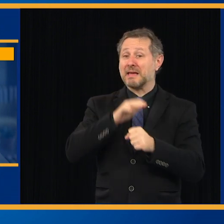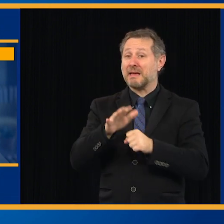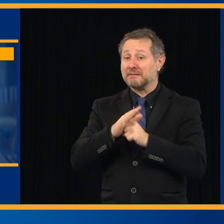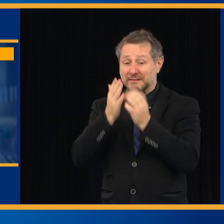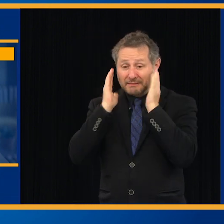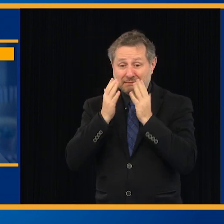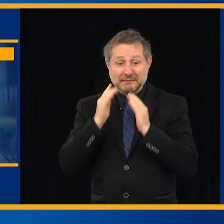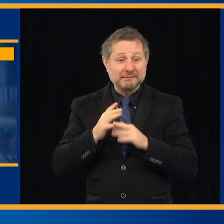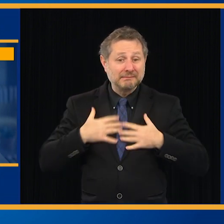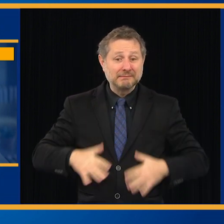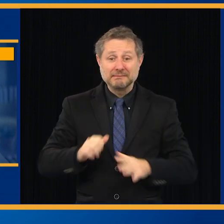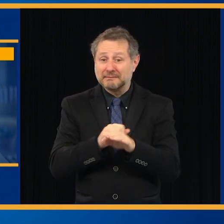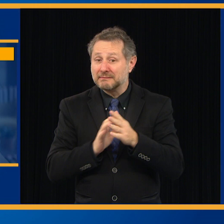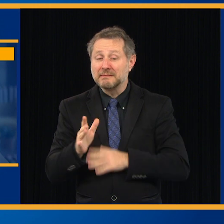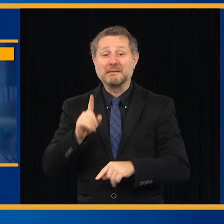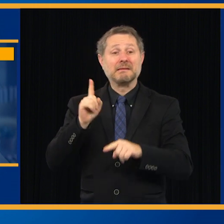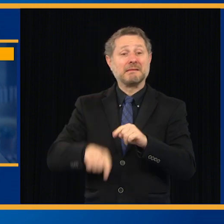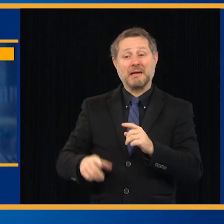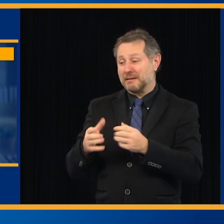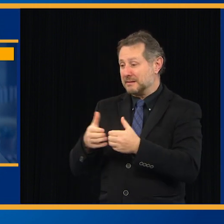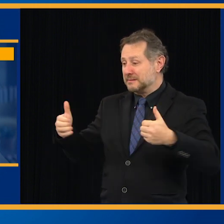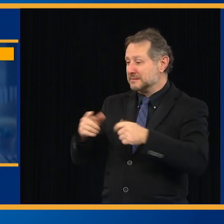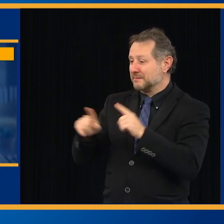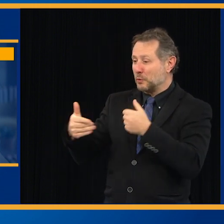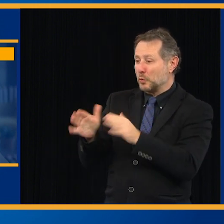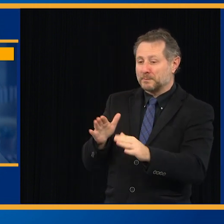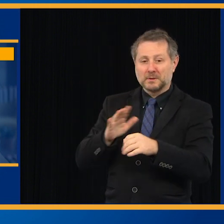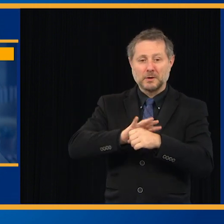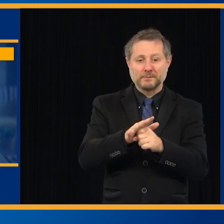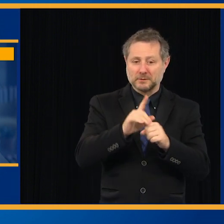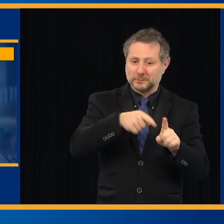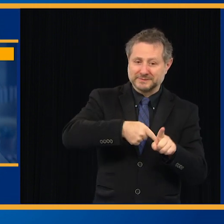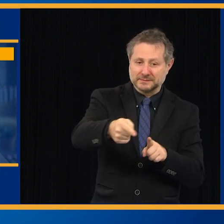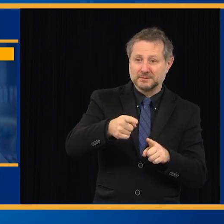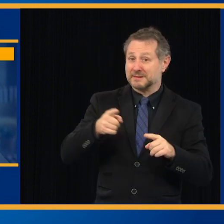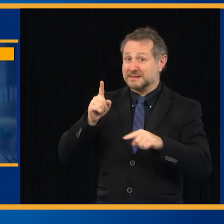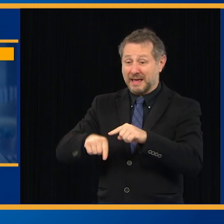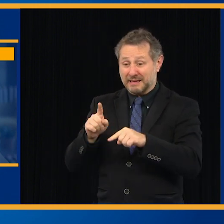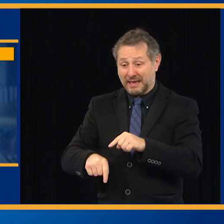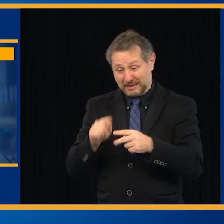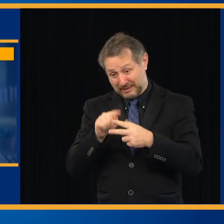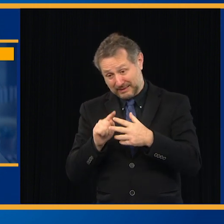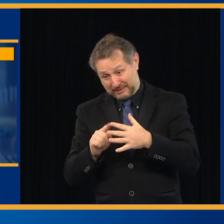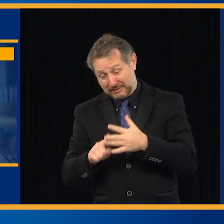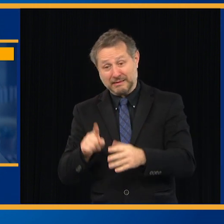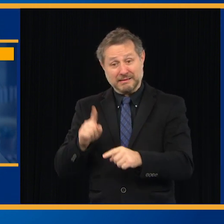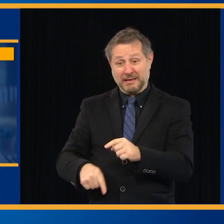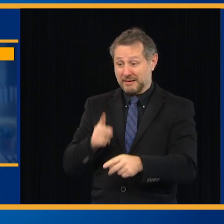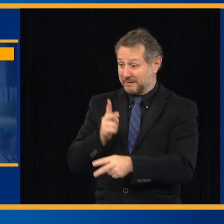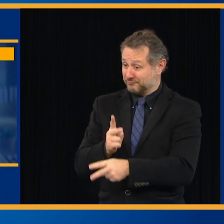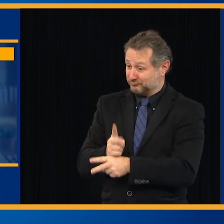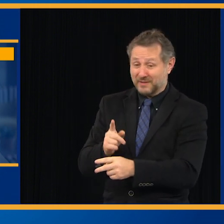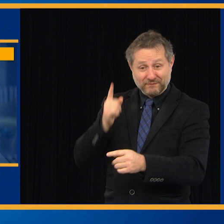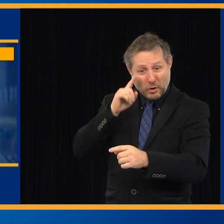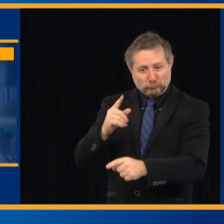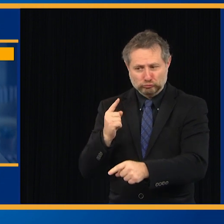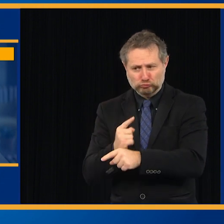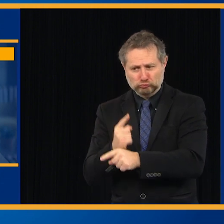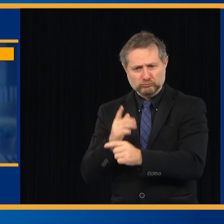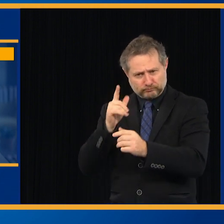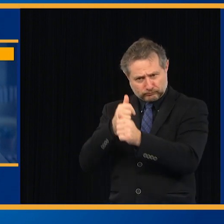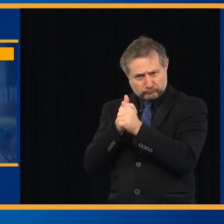for isolation or quarantine, whatever it is, if they cannot provide the proper care, they